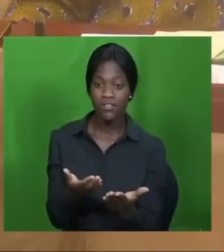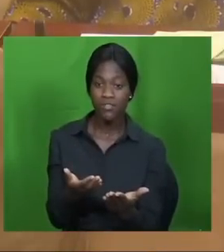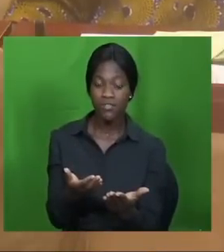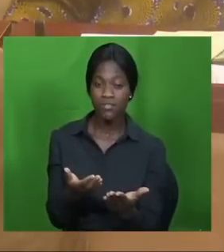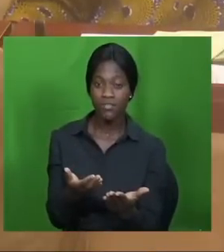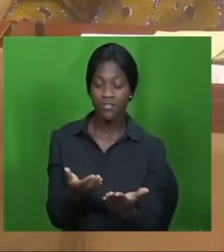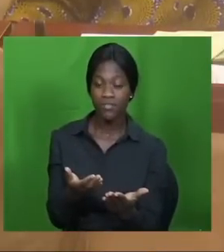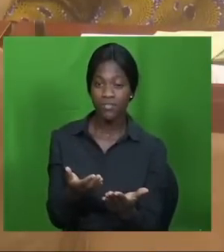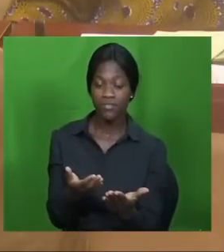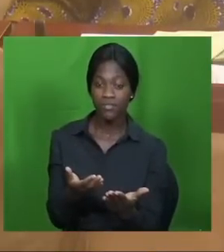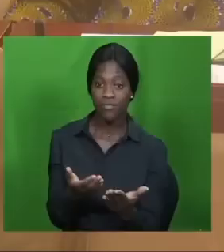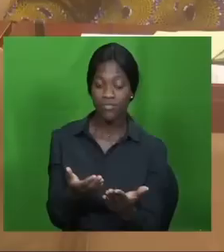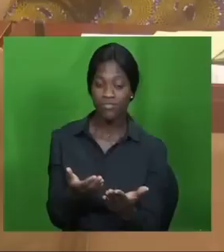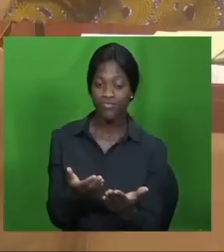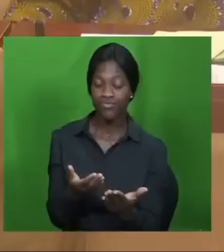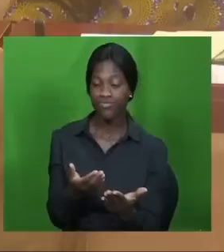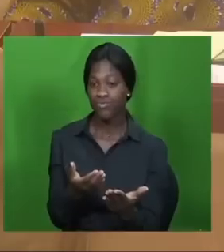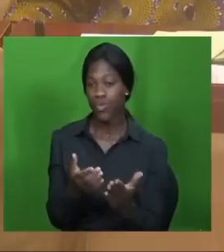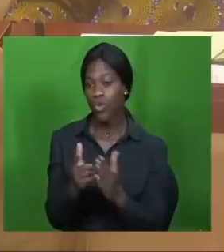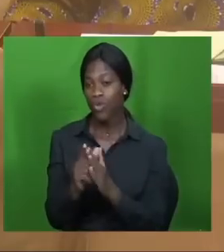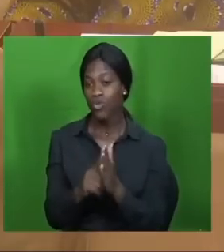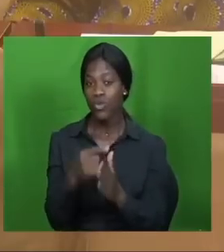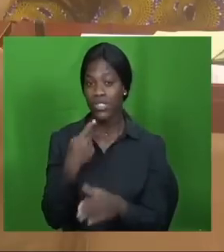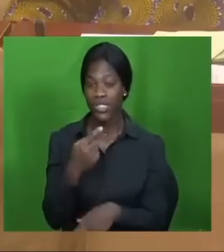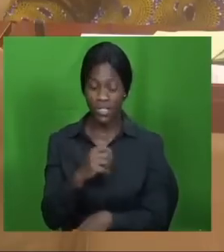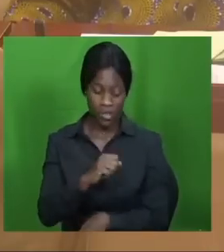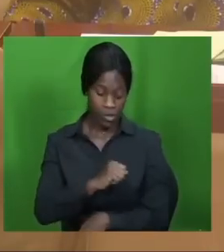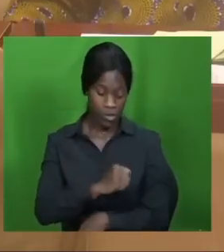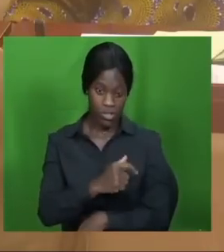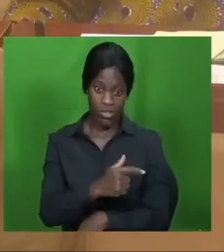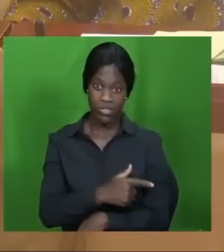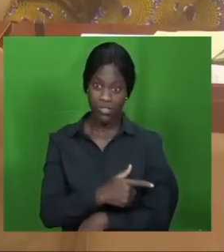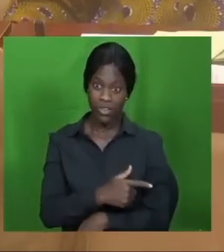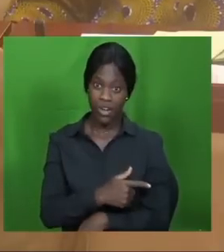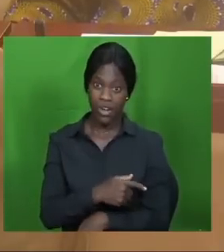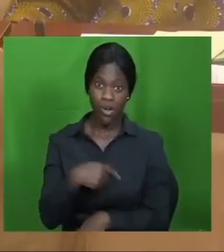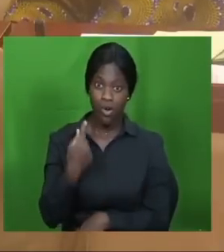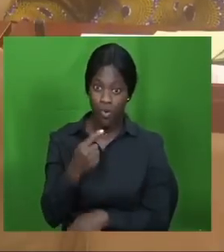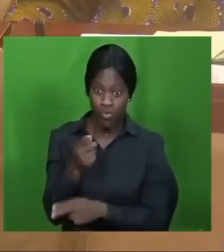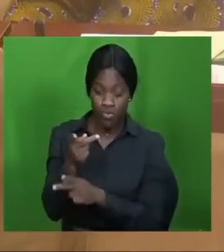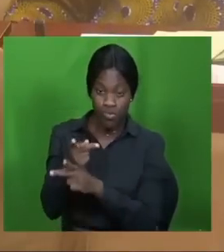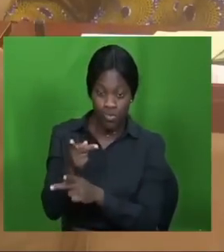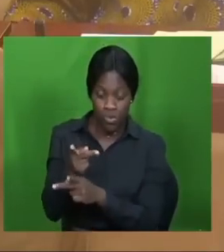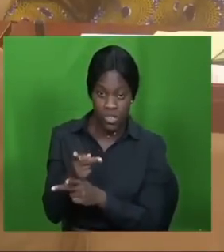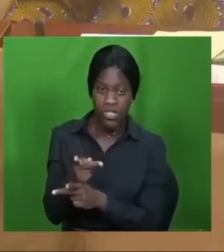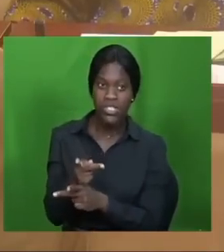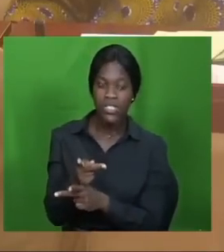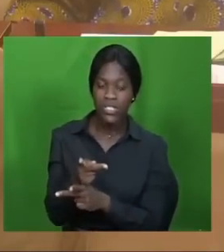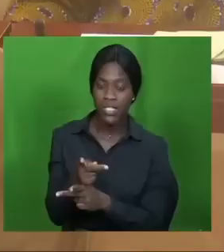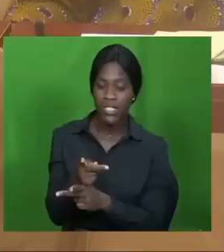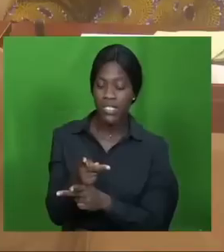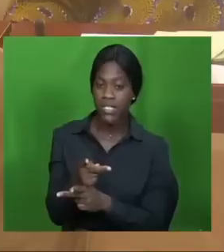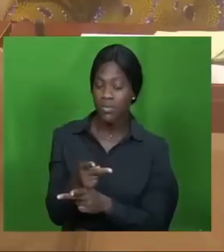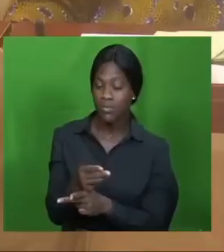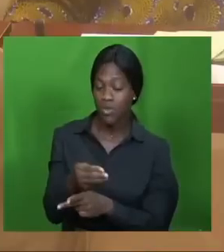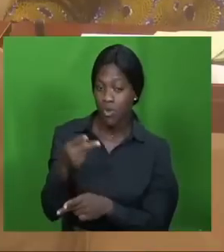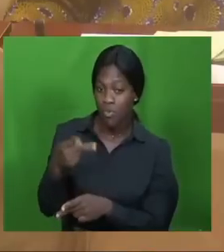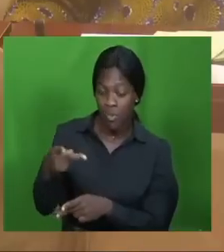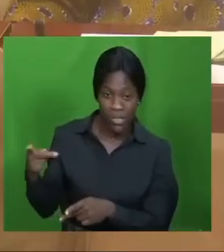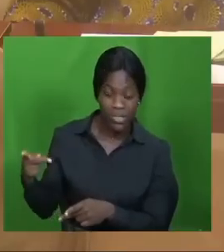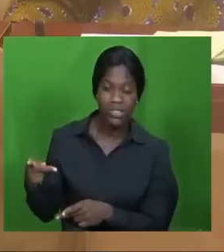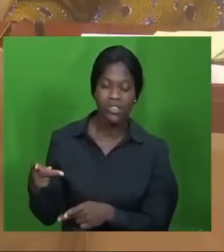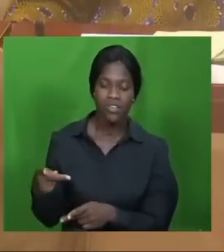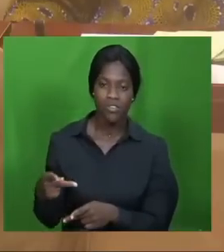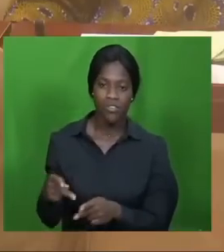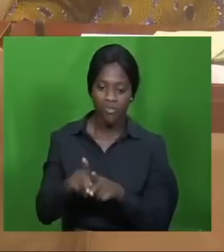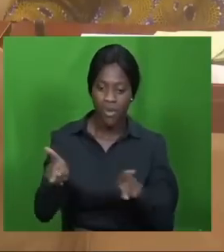that it is the Auditor General who should be the custodian of the assets of public individuals.